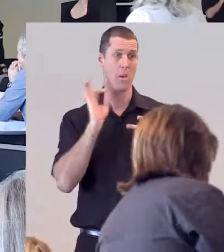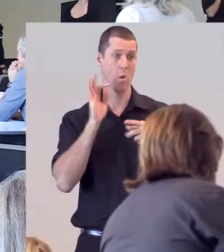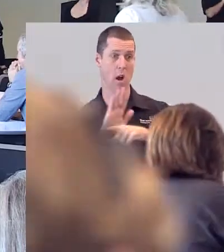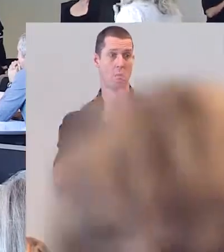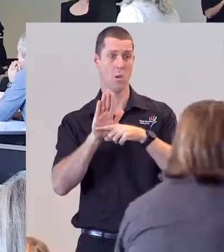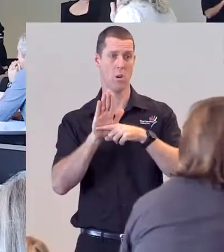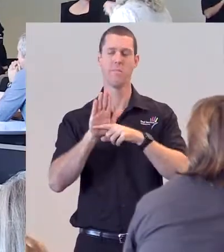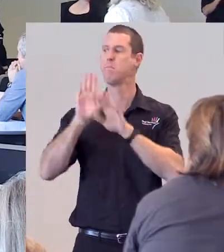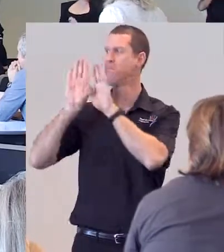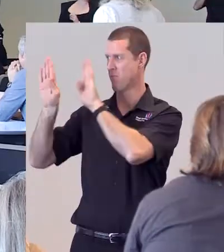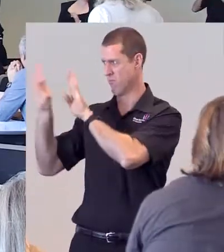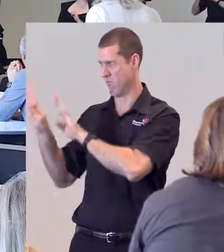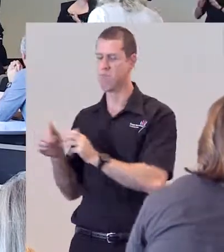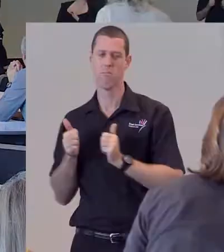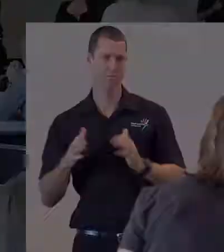out.